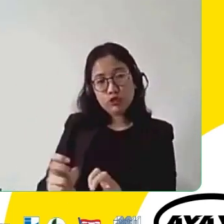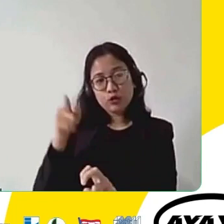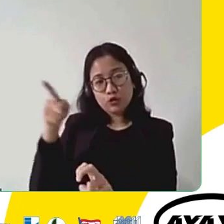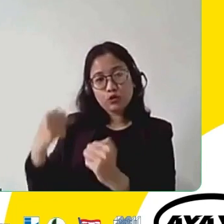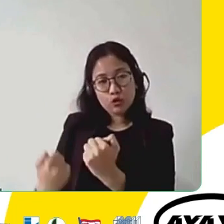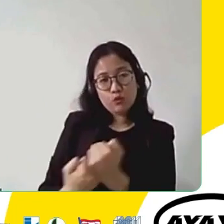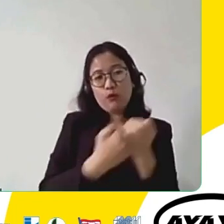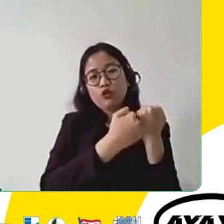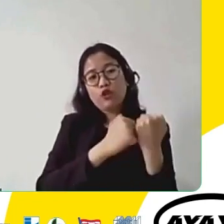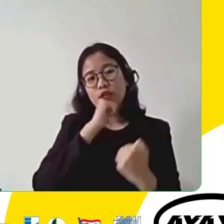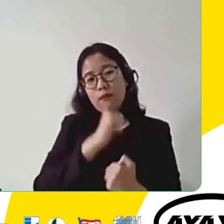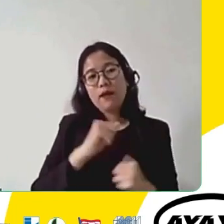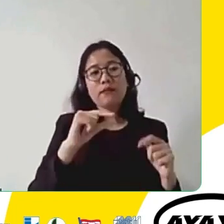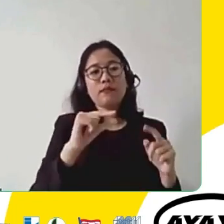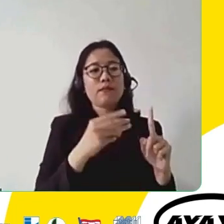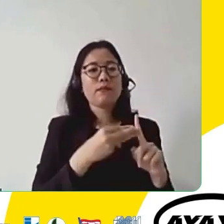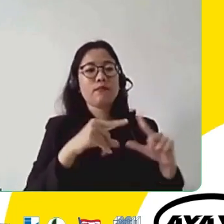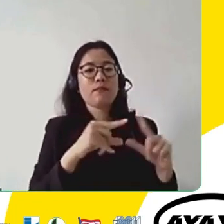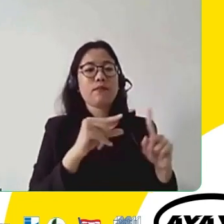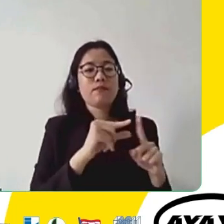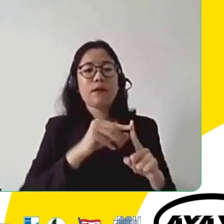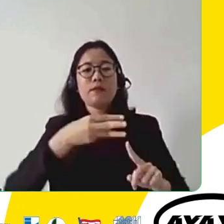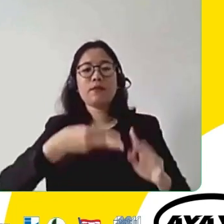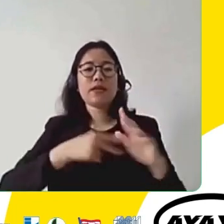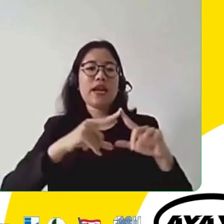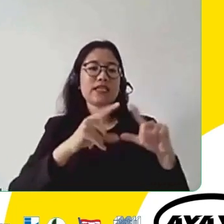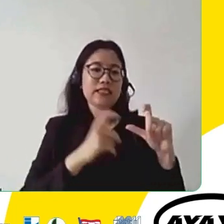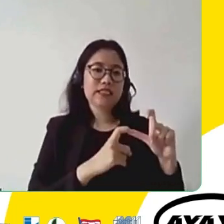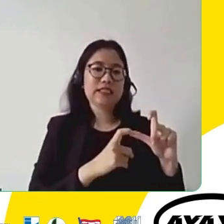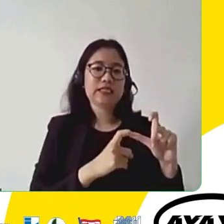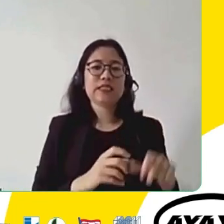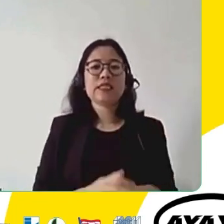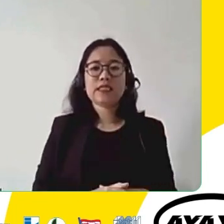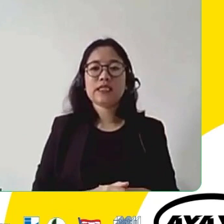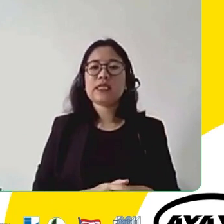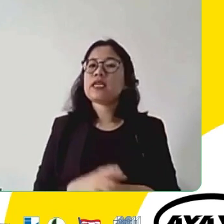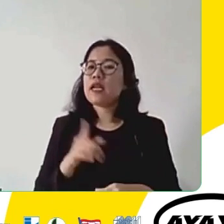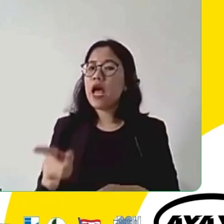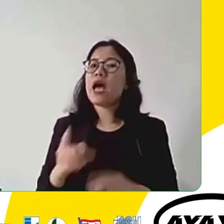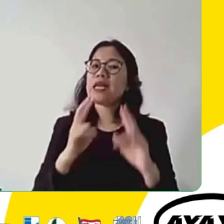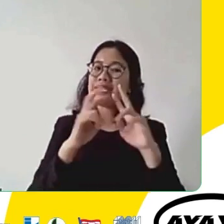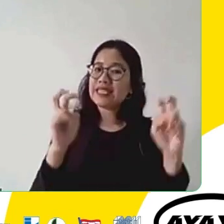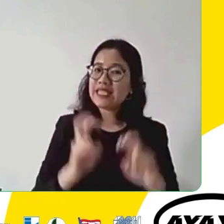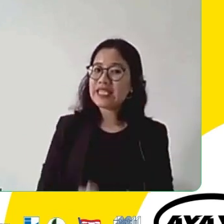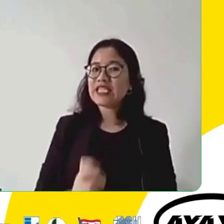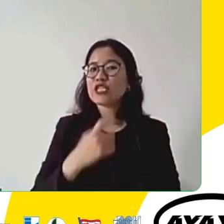impact of energy emission in the transportation sector. And in